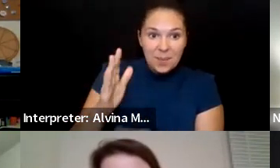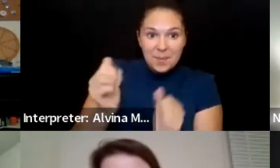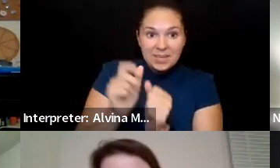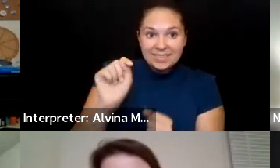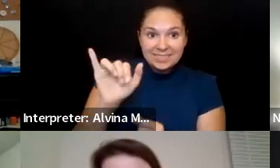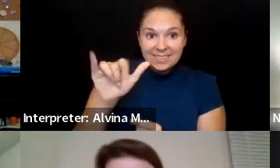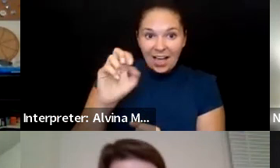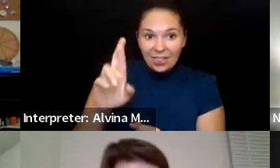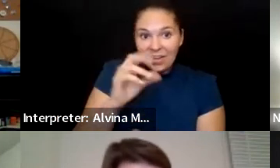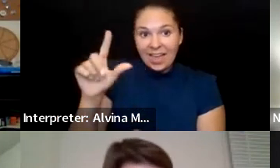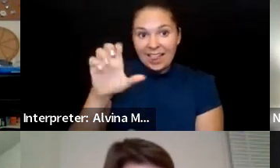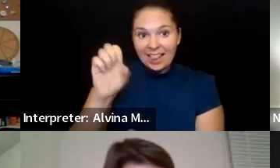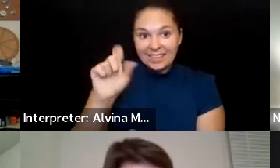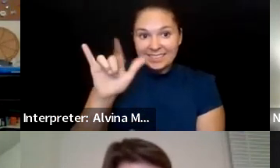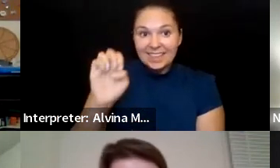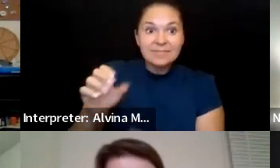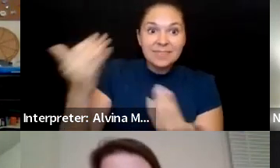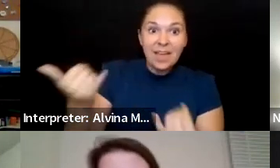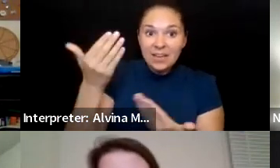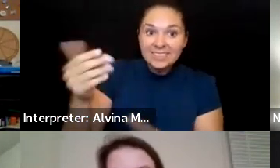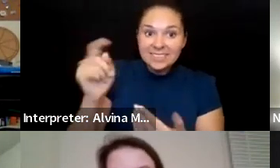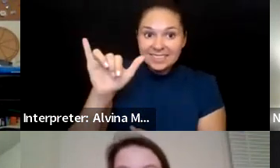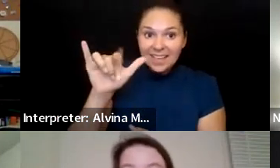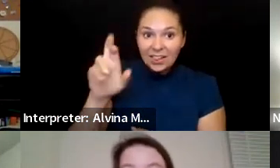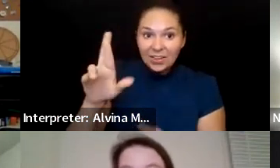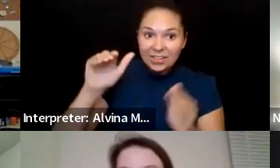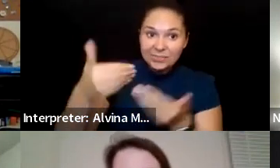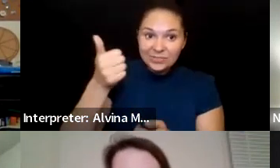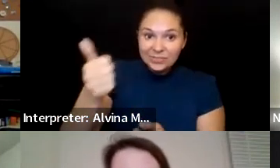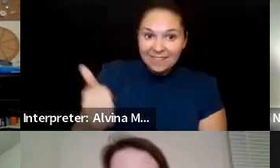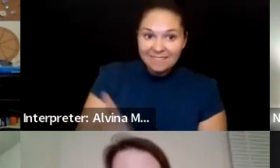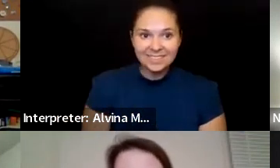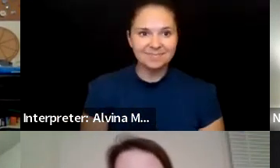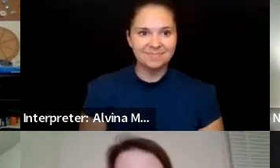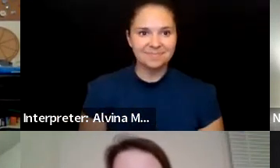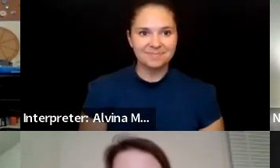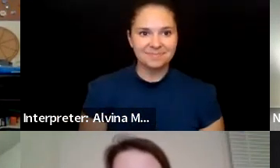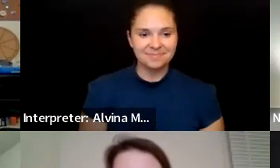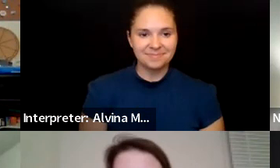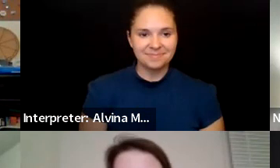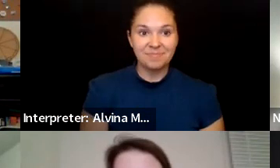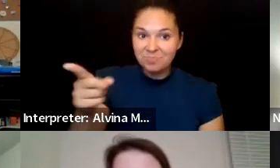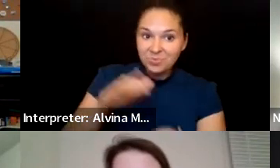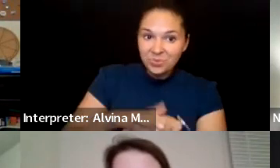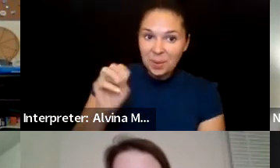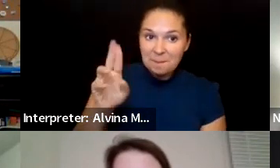So Tyler, go ahead and introduce yourself. Oop, you're on mute.